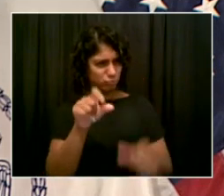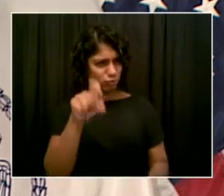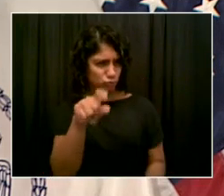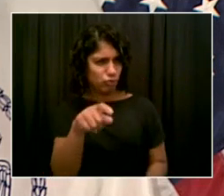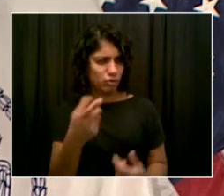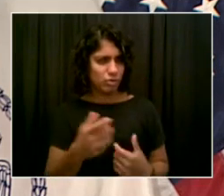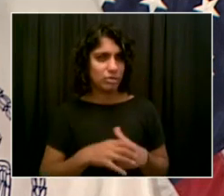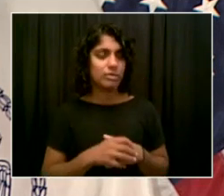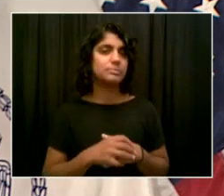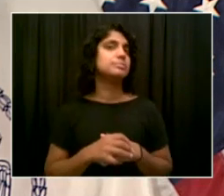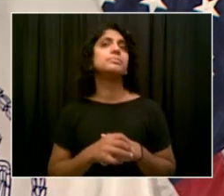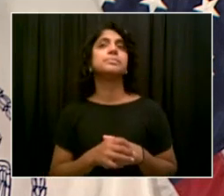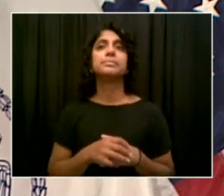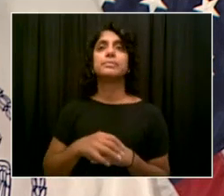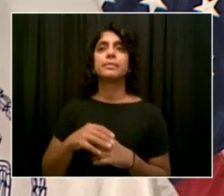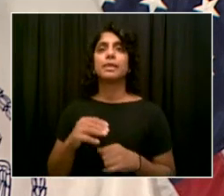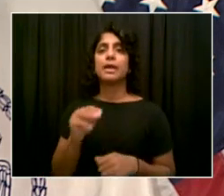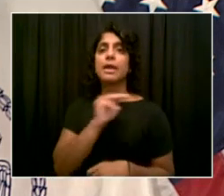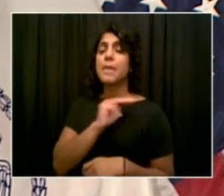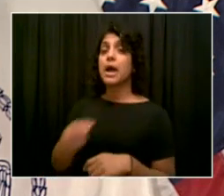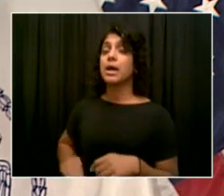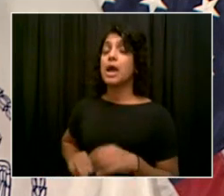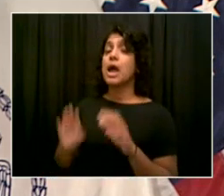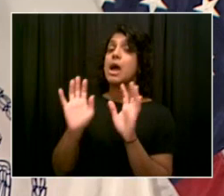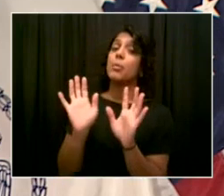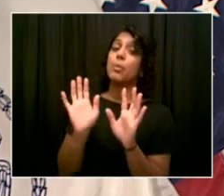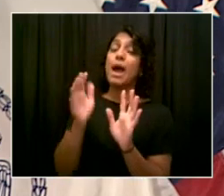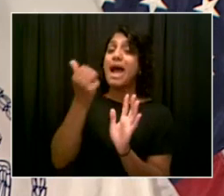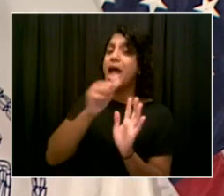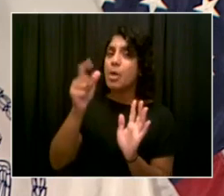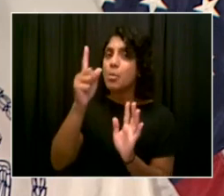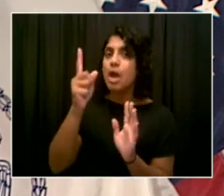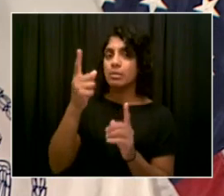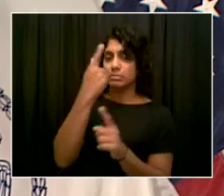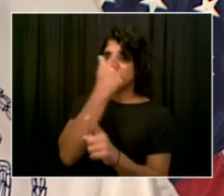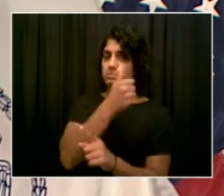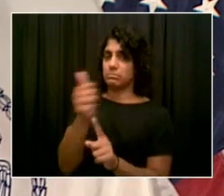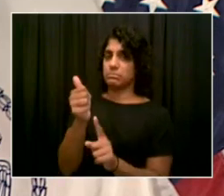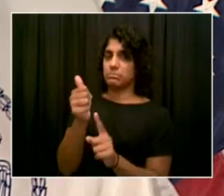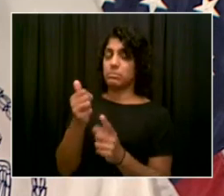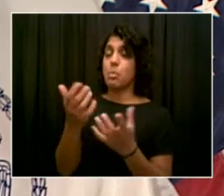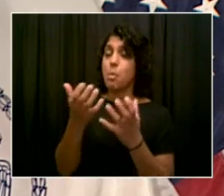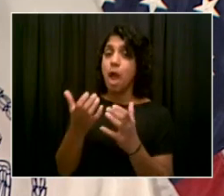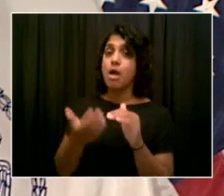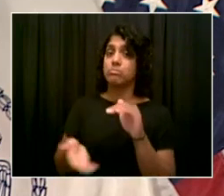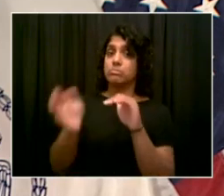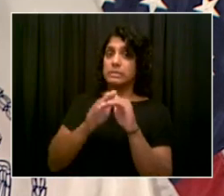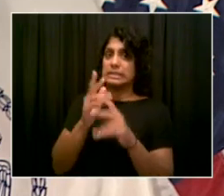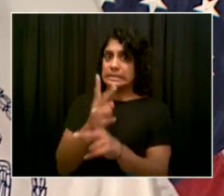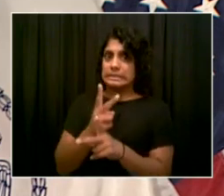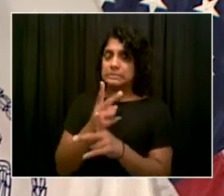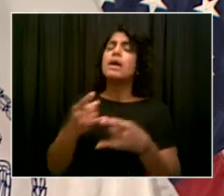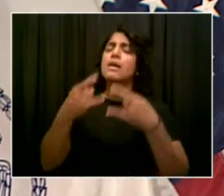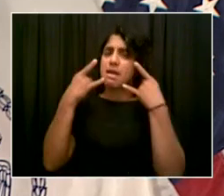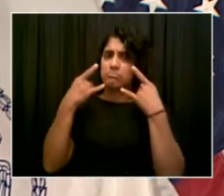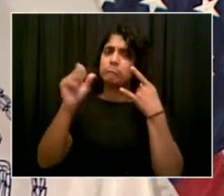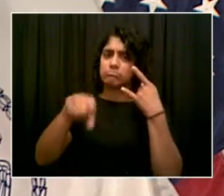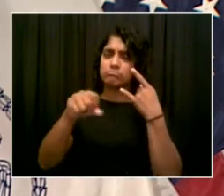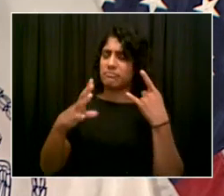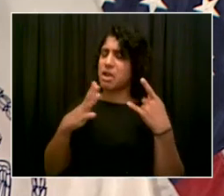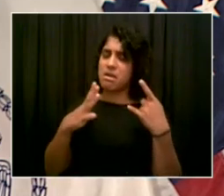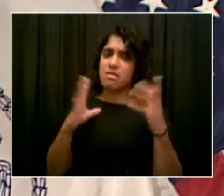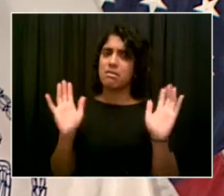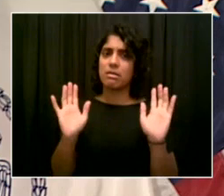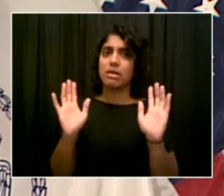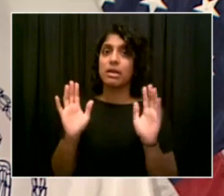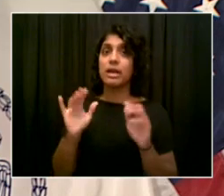We are watching the trends constantly. But from what we have heard from the CDC, from what